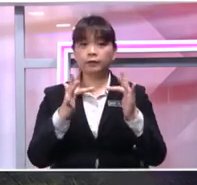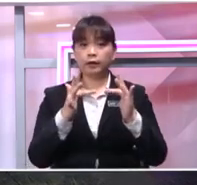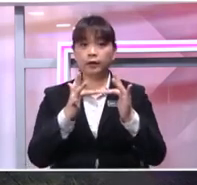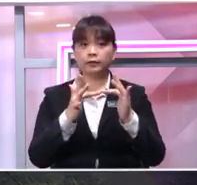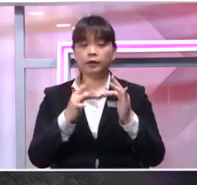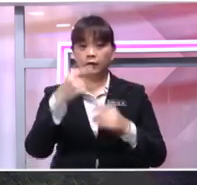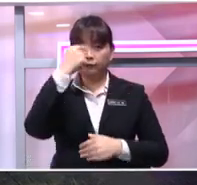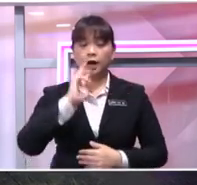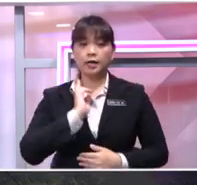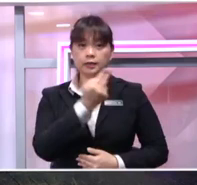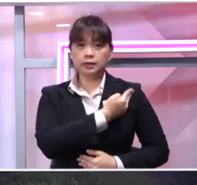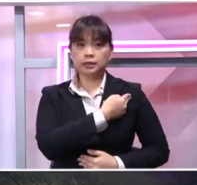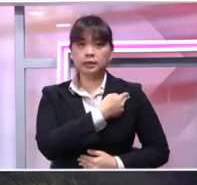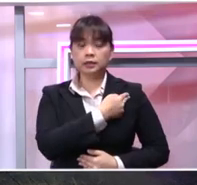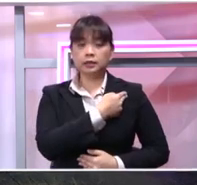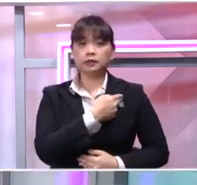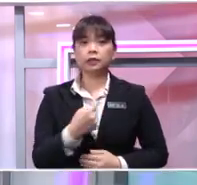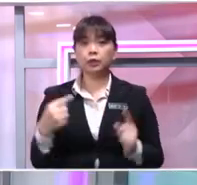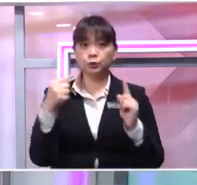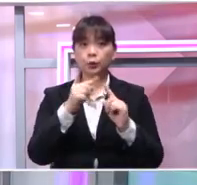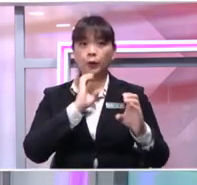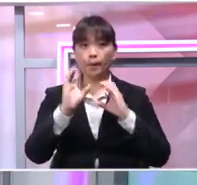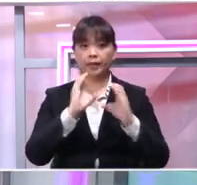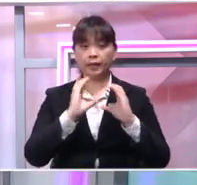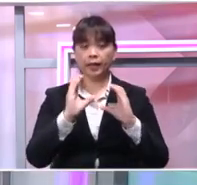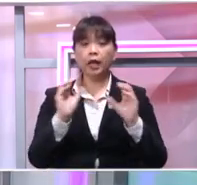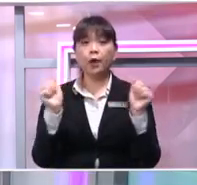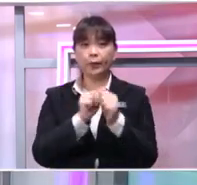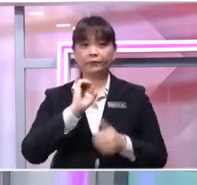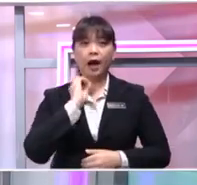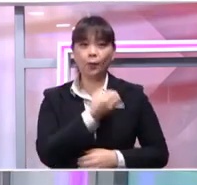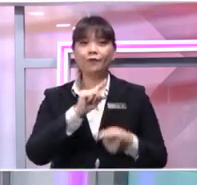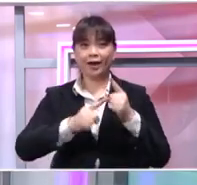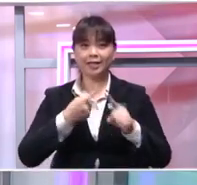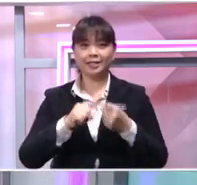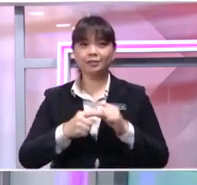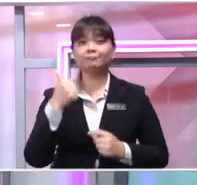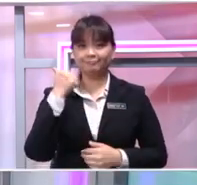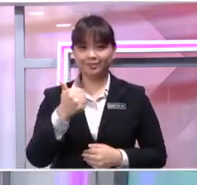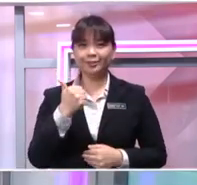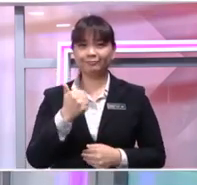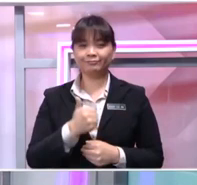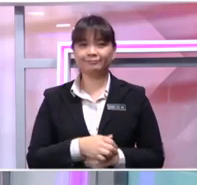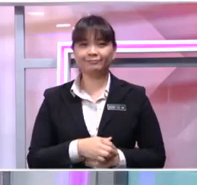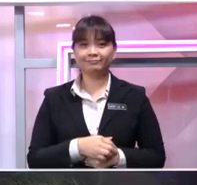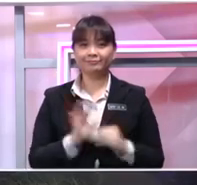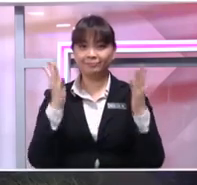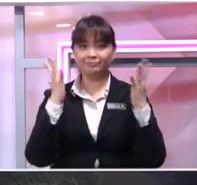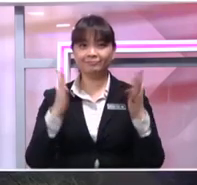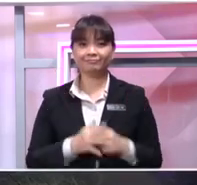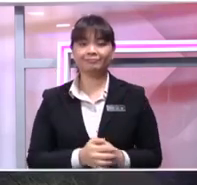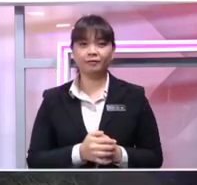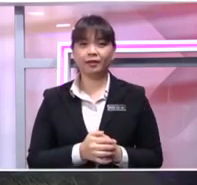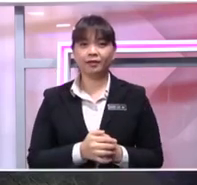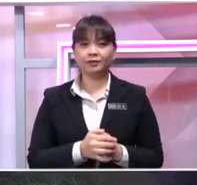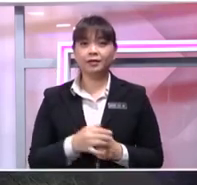platform mm-hmm. for us to communicate with our friends. Our friends. Yeah. Okay, good job, Hakim. All right, good job. Can we